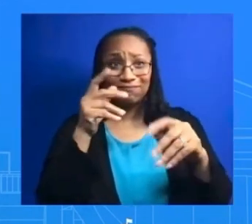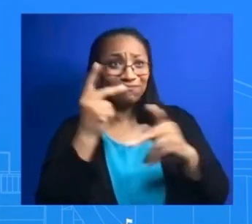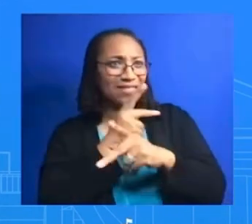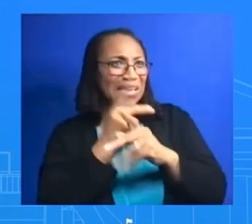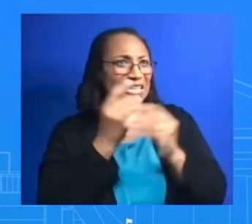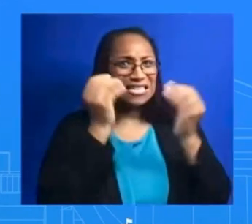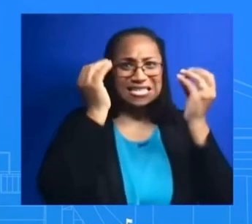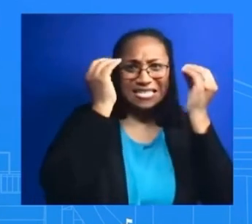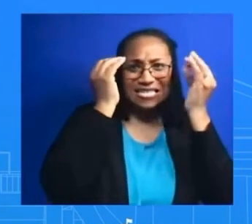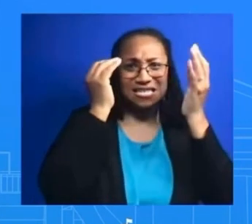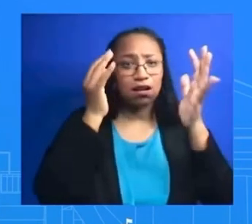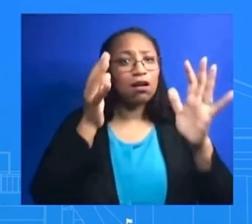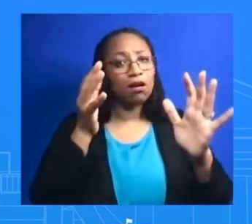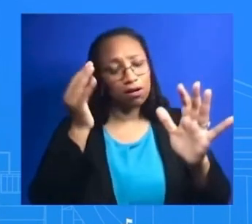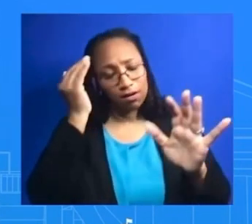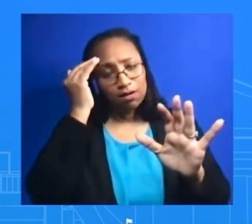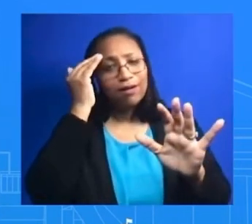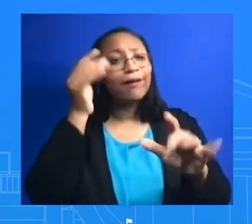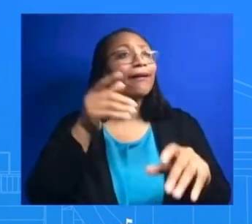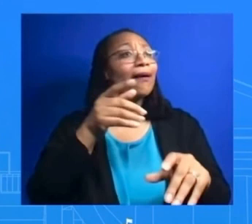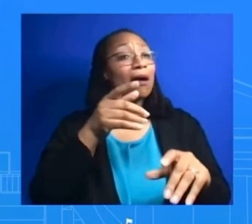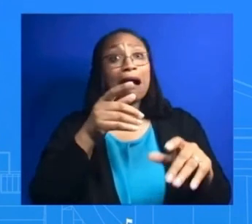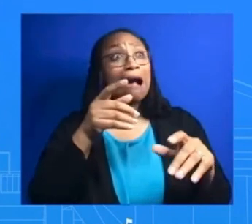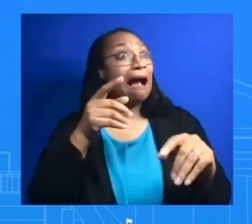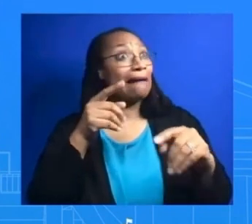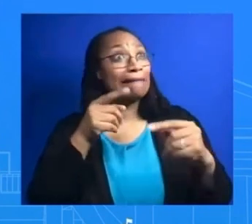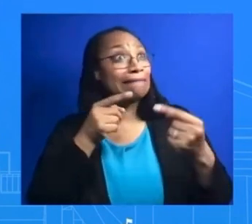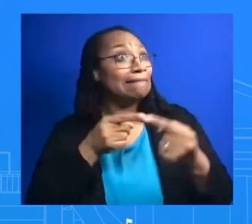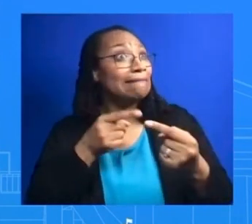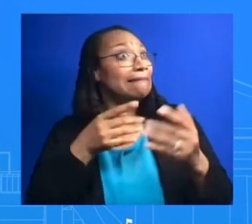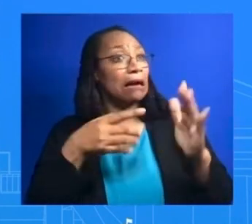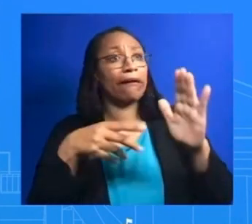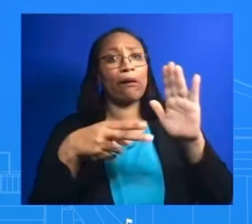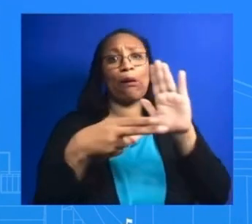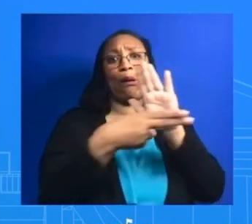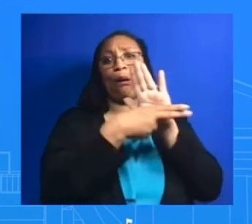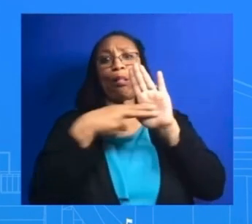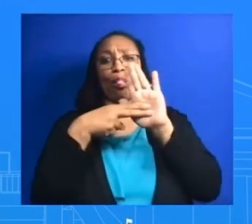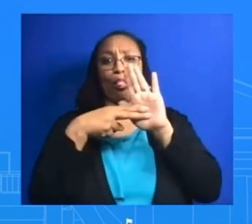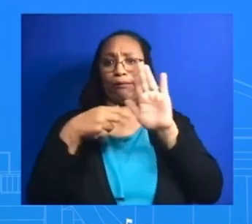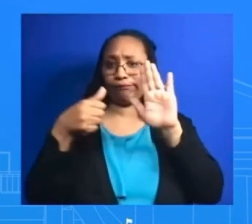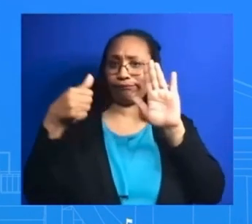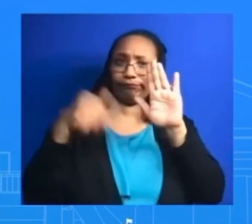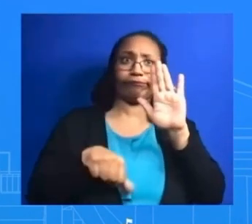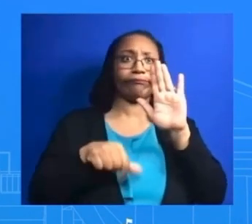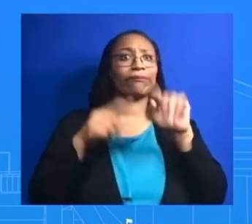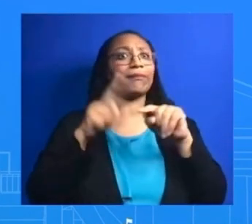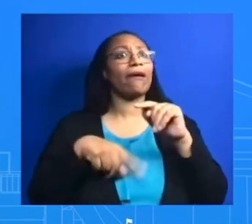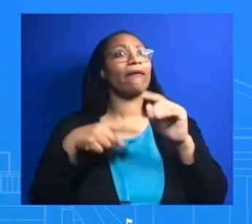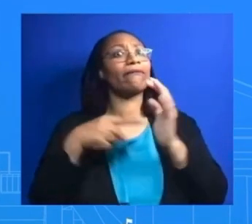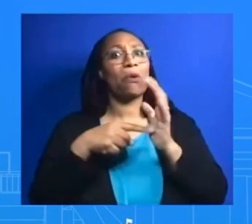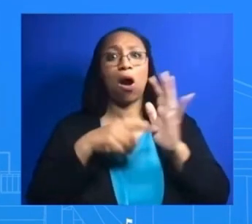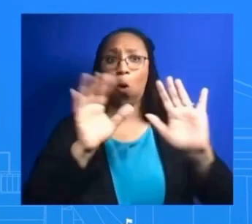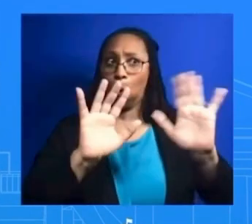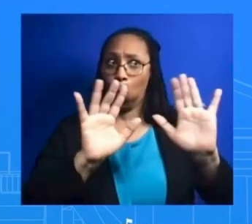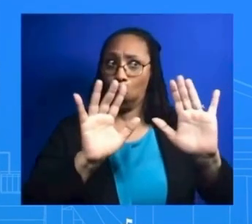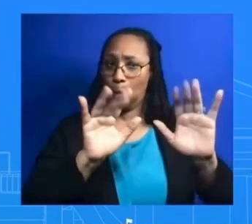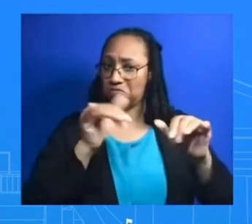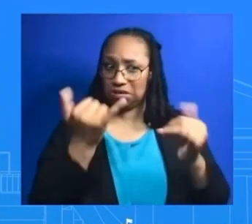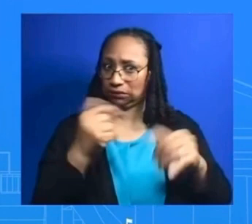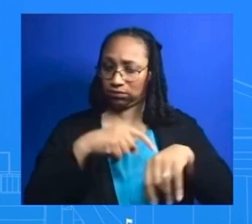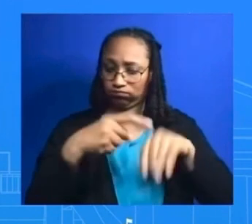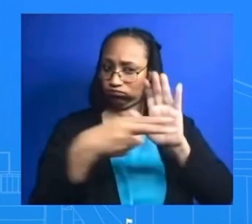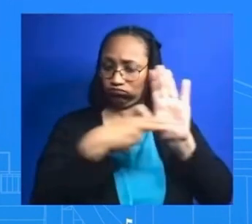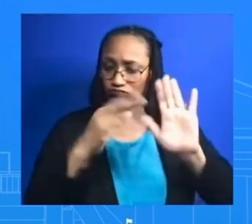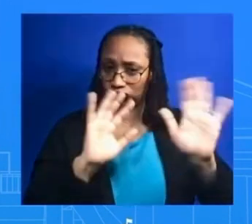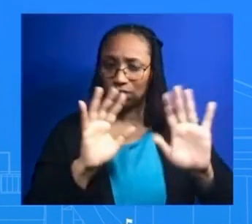on their credit report. We're going to make sure that doesn't happen for the first 12 months, so that's a real benefit to those borrowers. And as the Secretary said, and I don't want people sleeping on